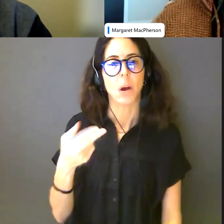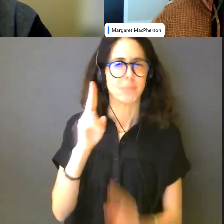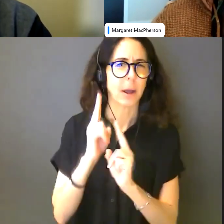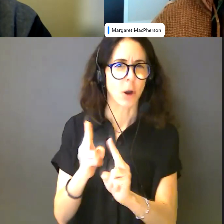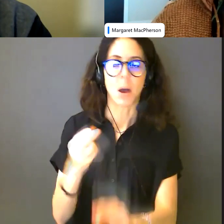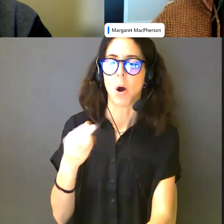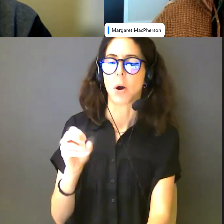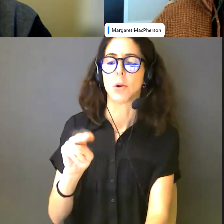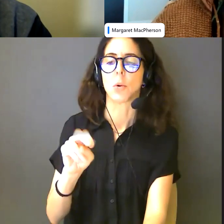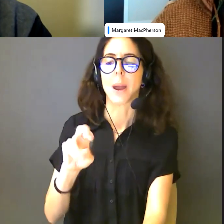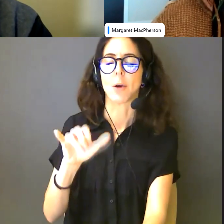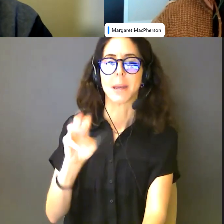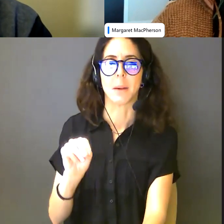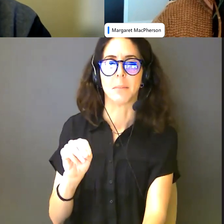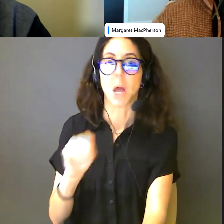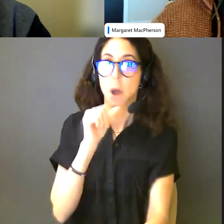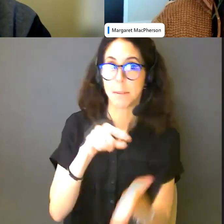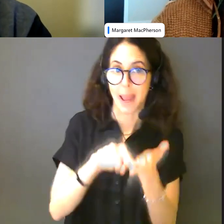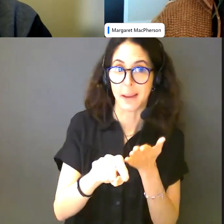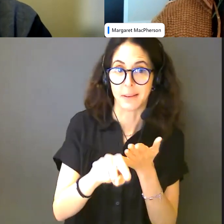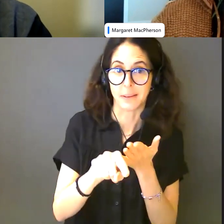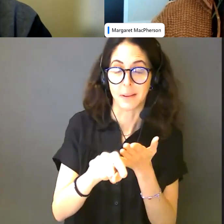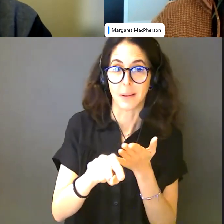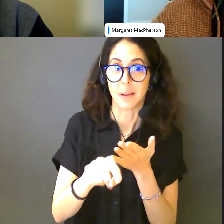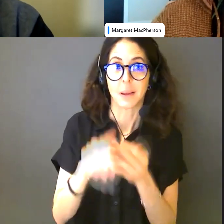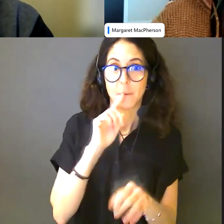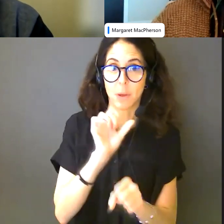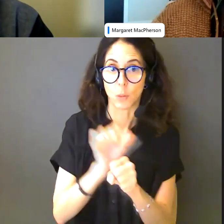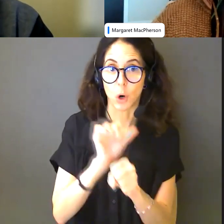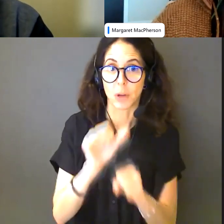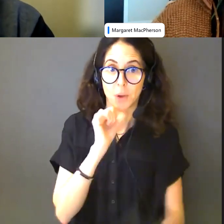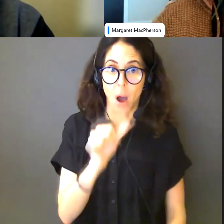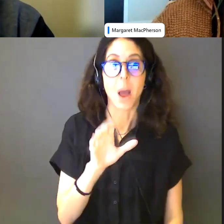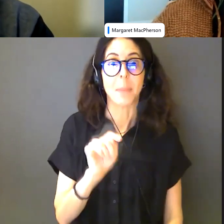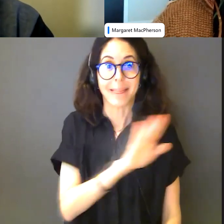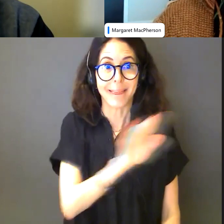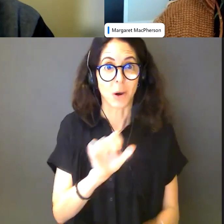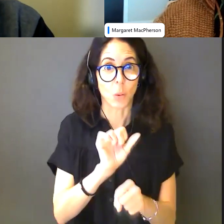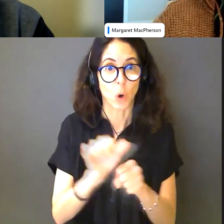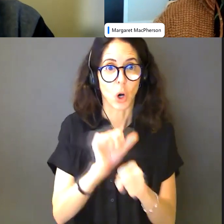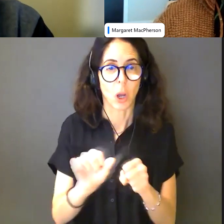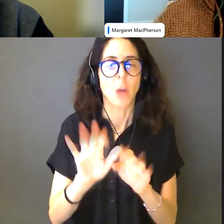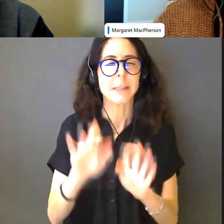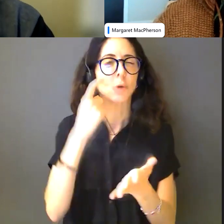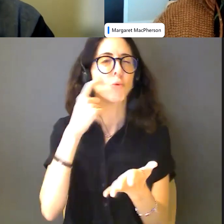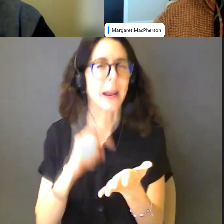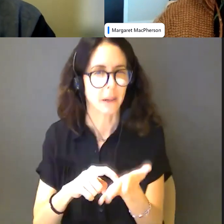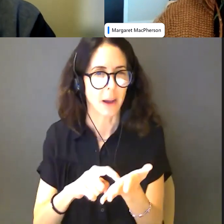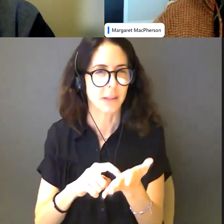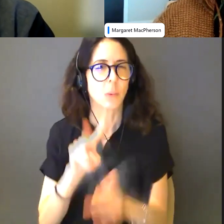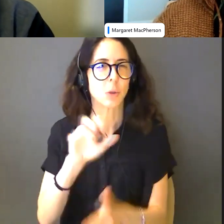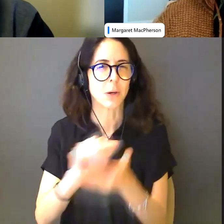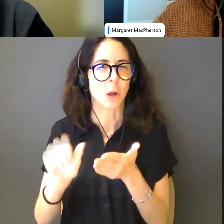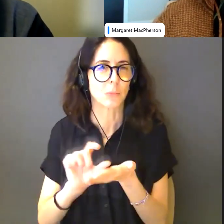also, because they're not being paid to do the work, but the work that they're doing is being recognized. And